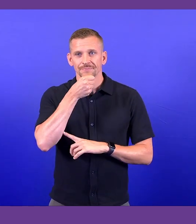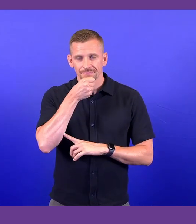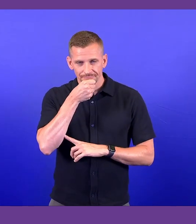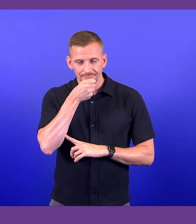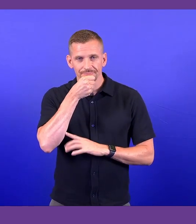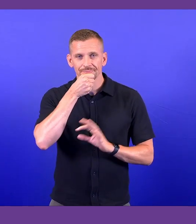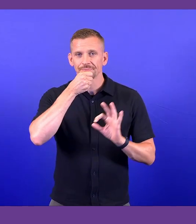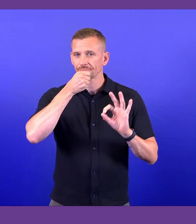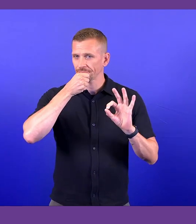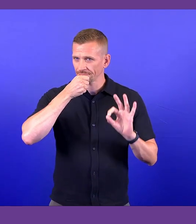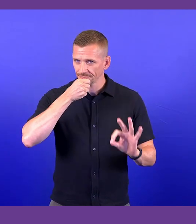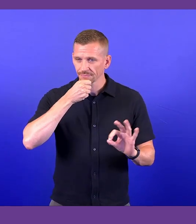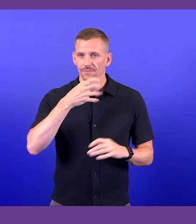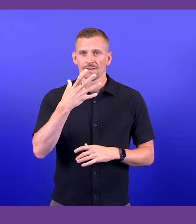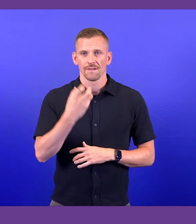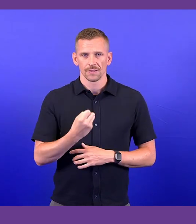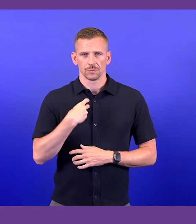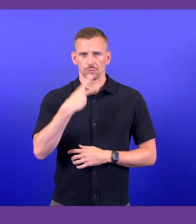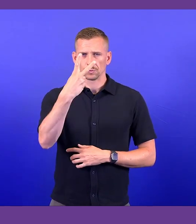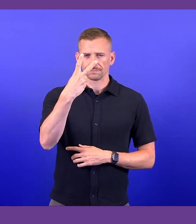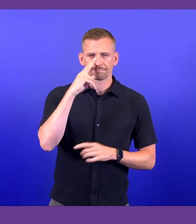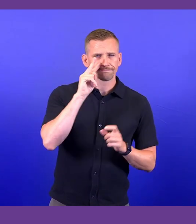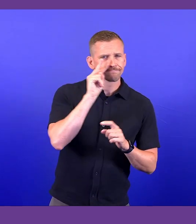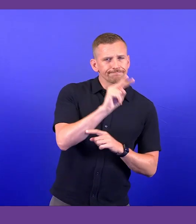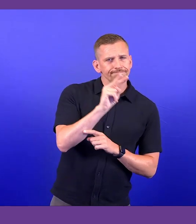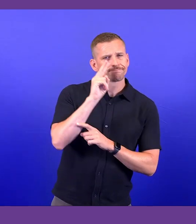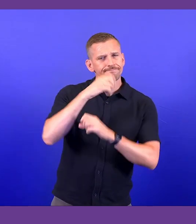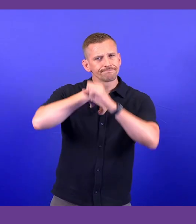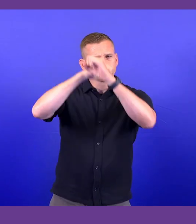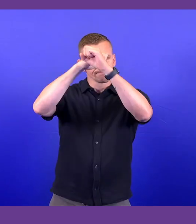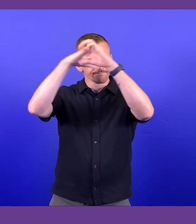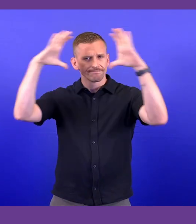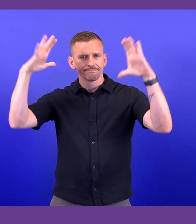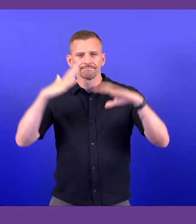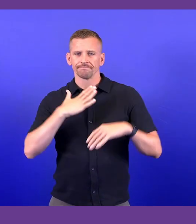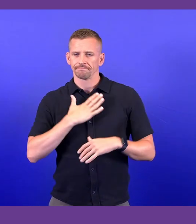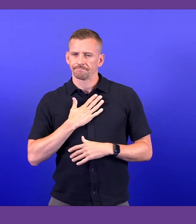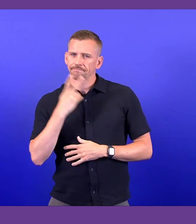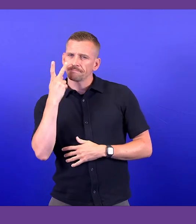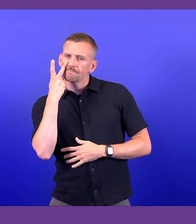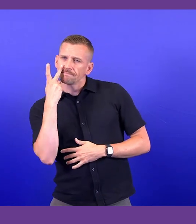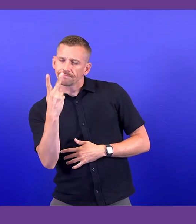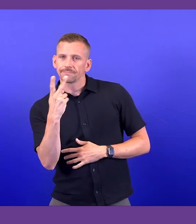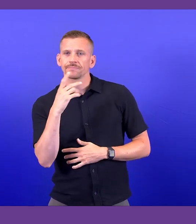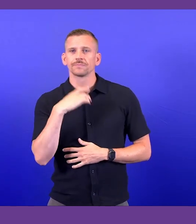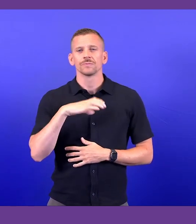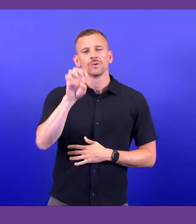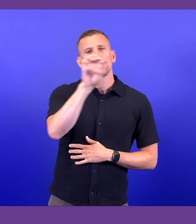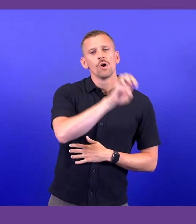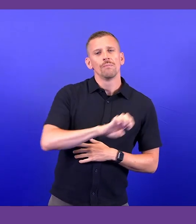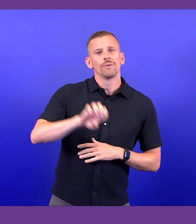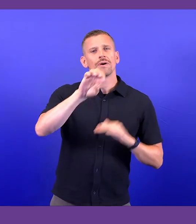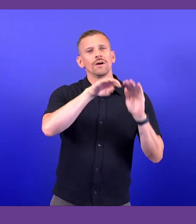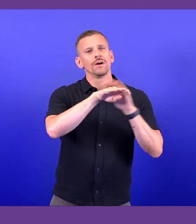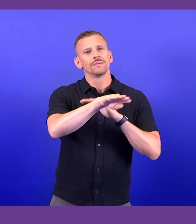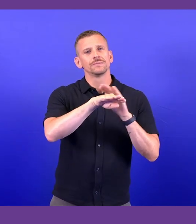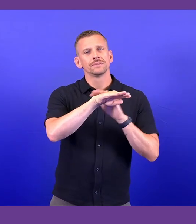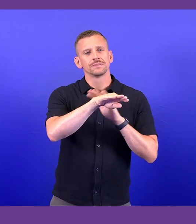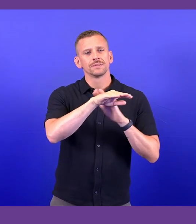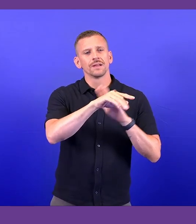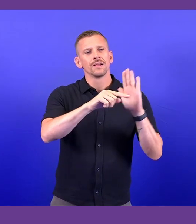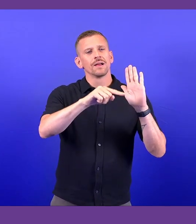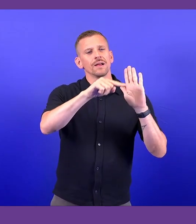I have two remarks. One of them is that this European Disability Act is too restricted to